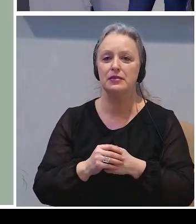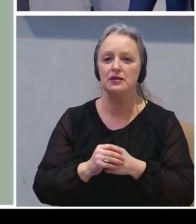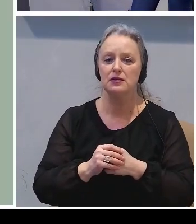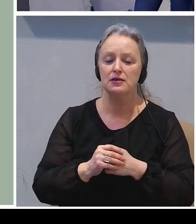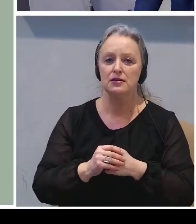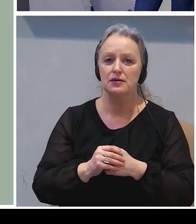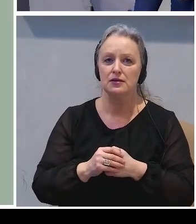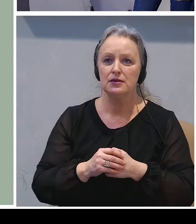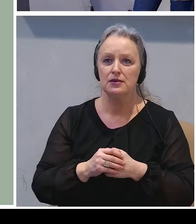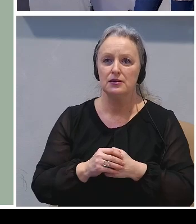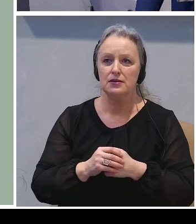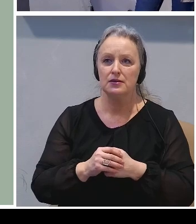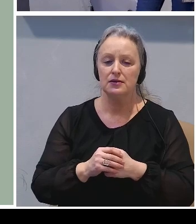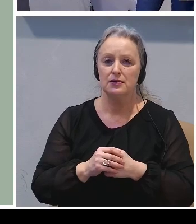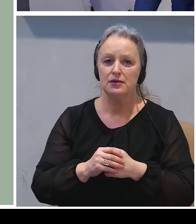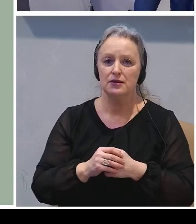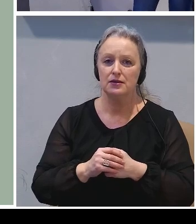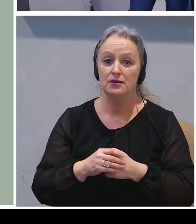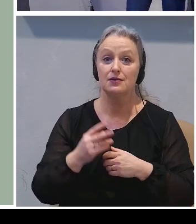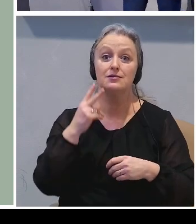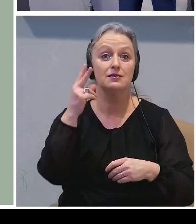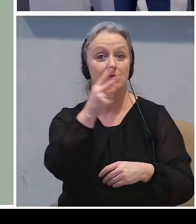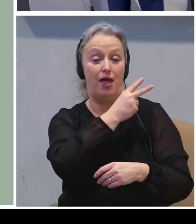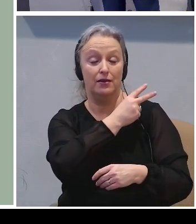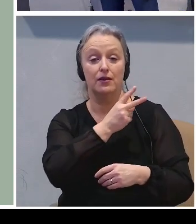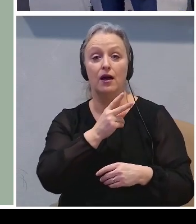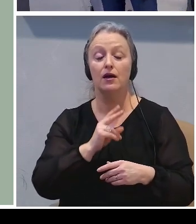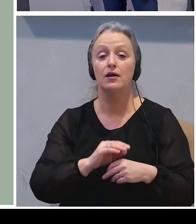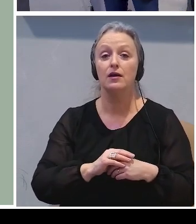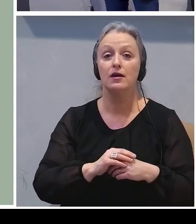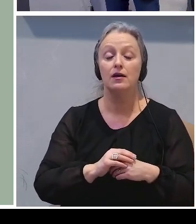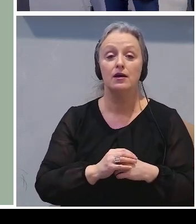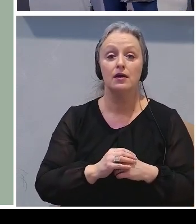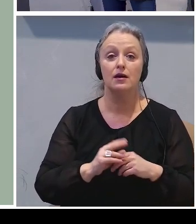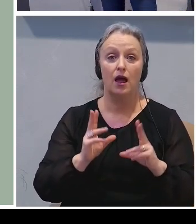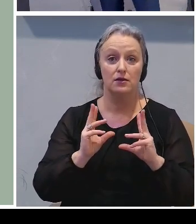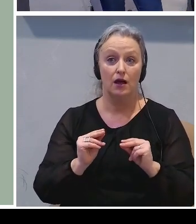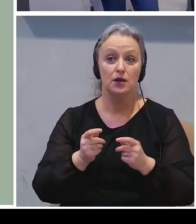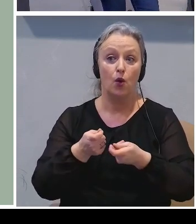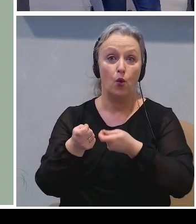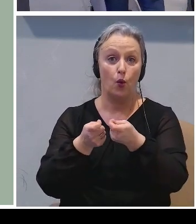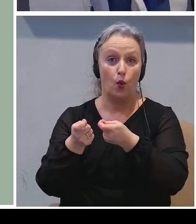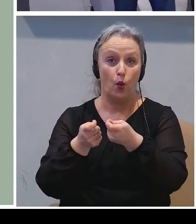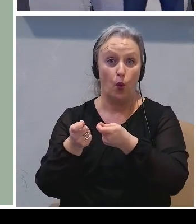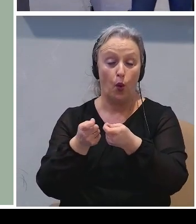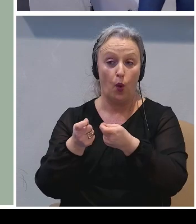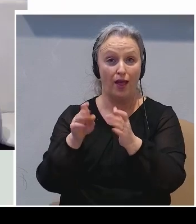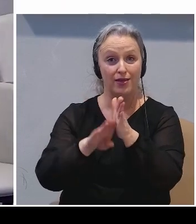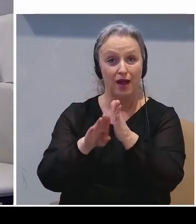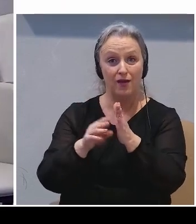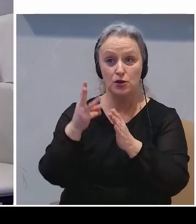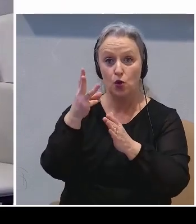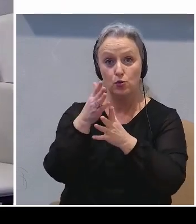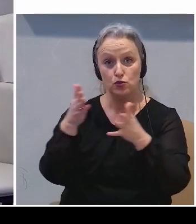even though the coordination is mostly limited to these 3 countries. Estonia, I have highlighted Estonia because I was